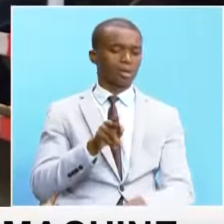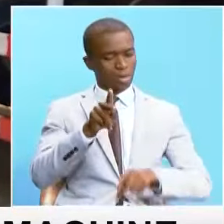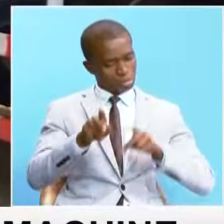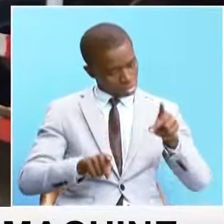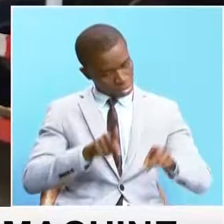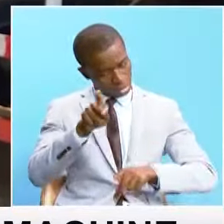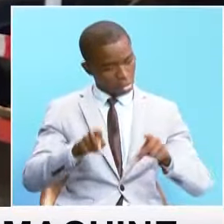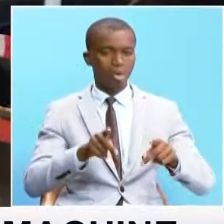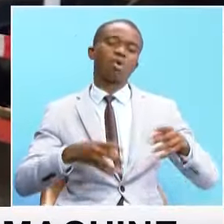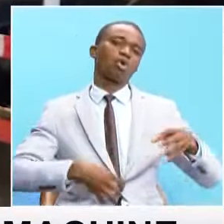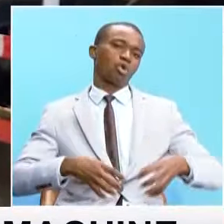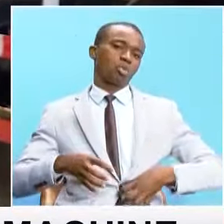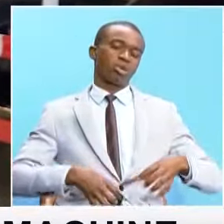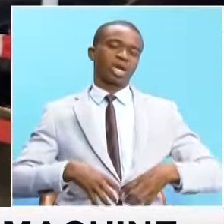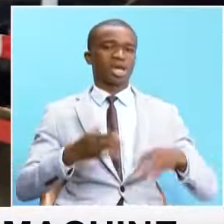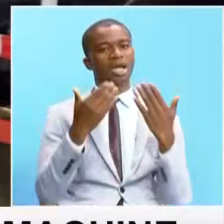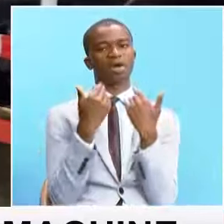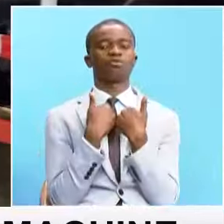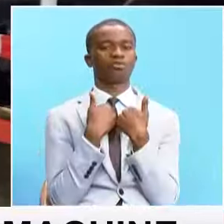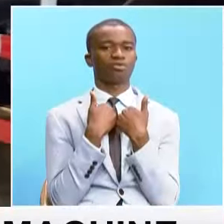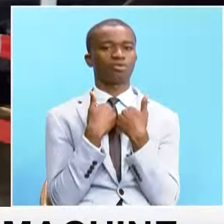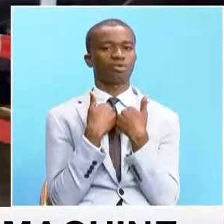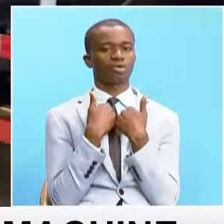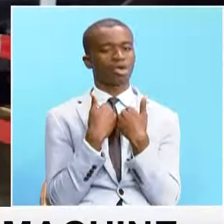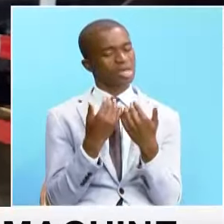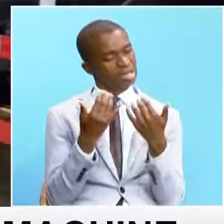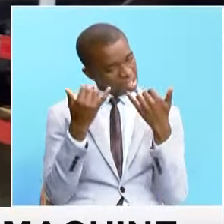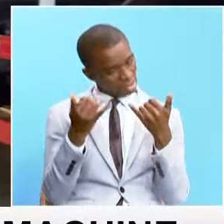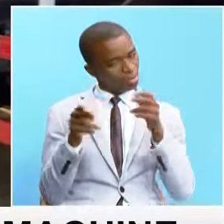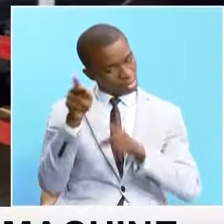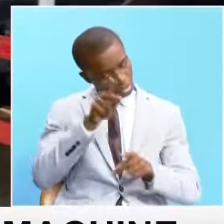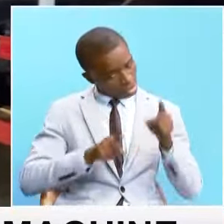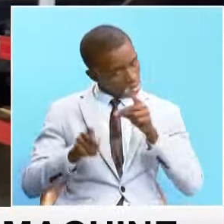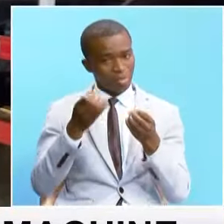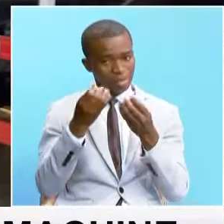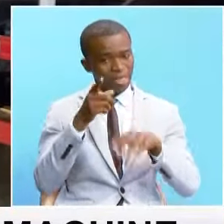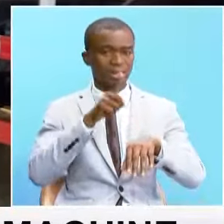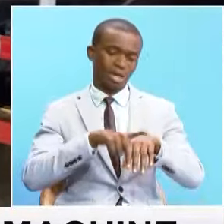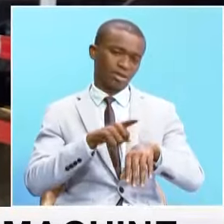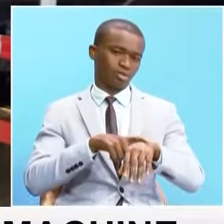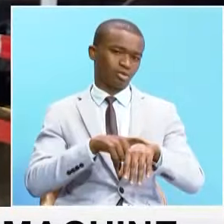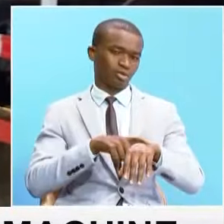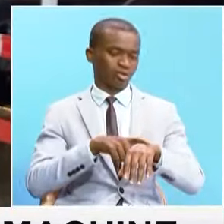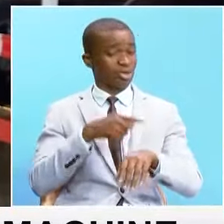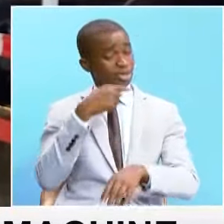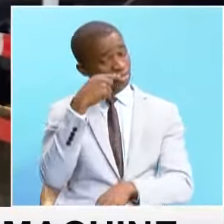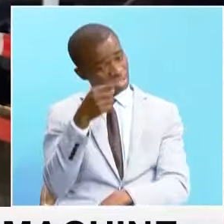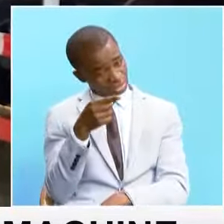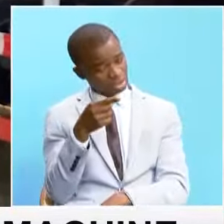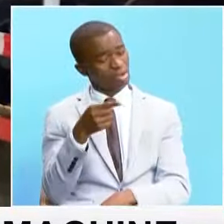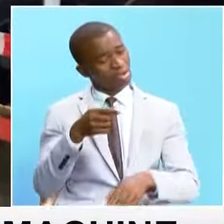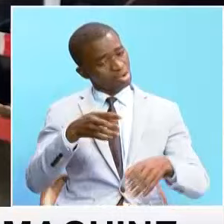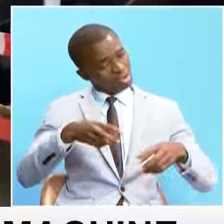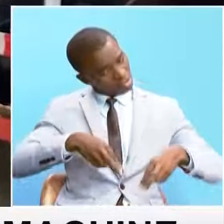they have raised, especially to do with access roads, are going to be matters that are going to be more effectively